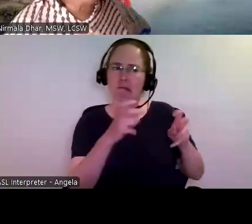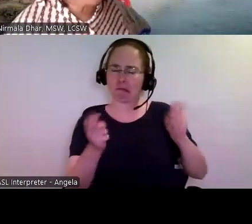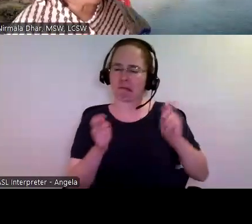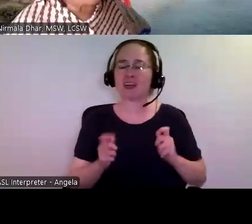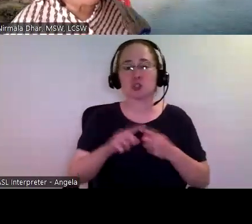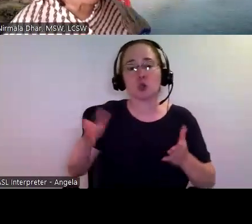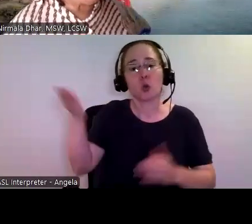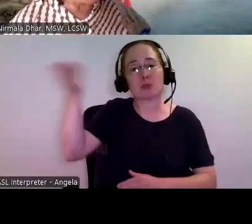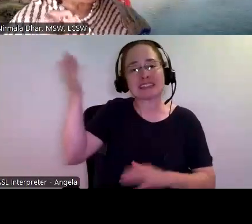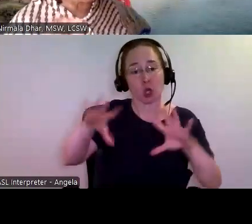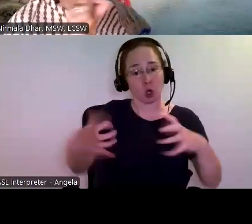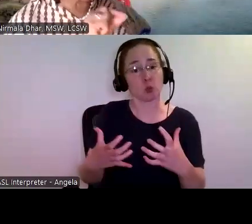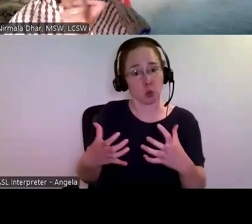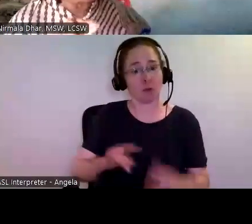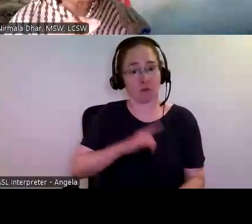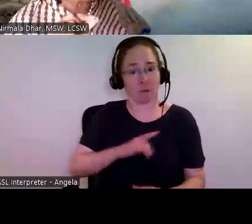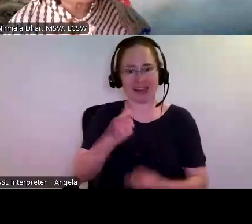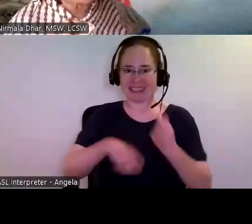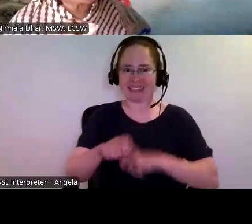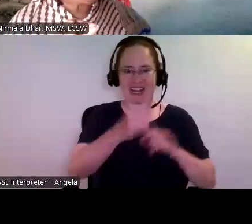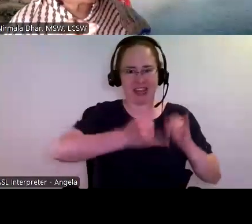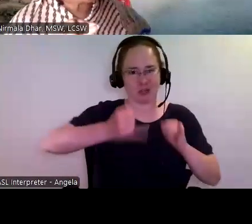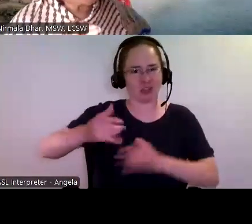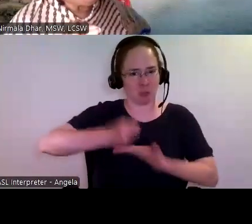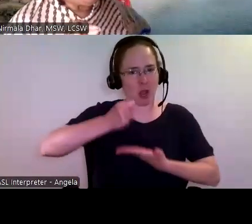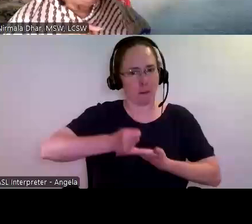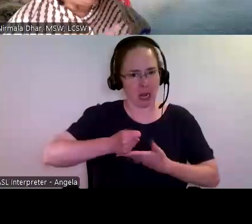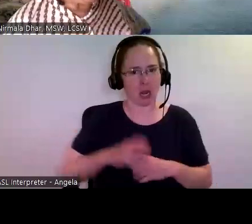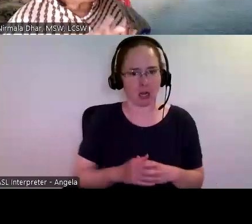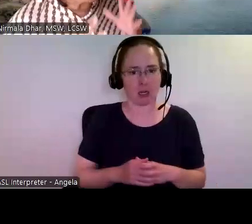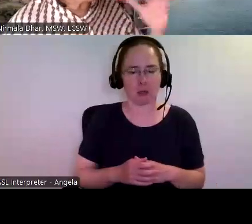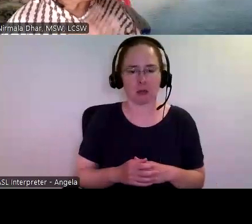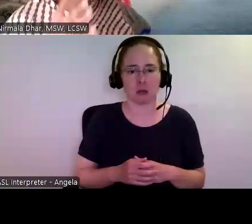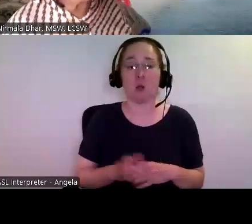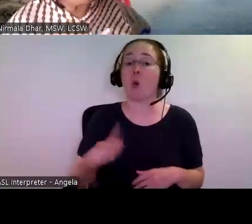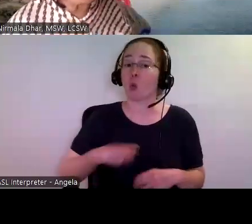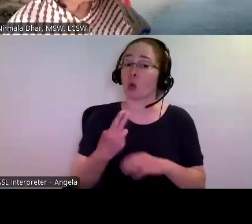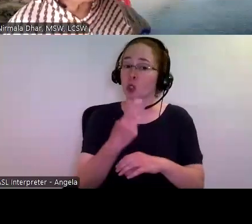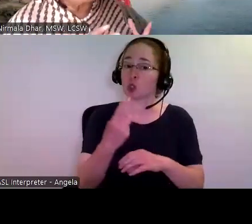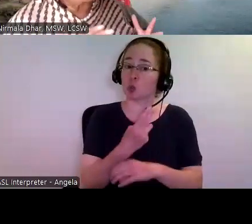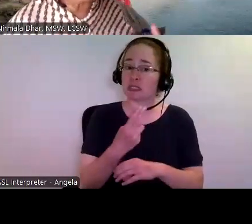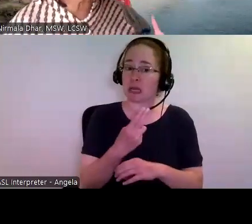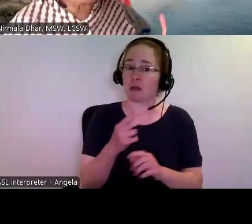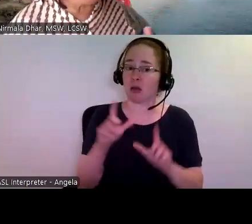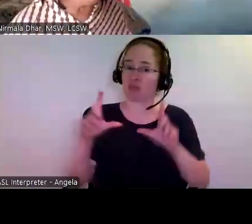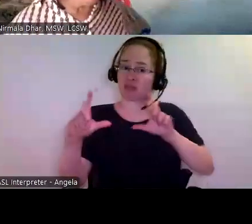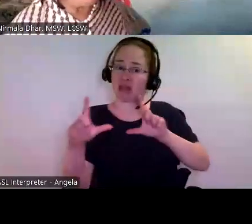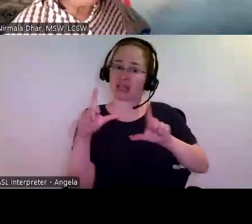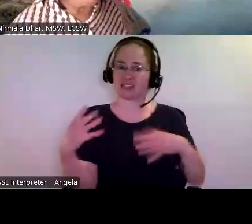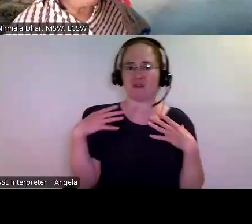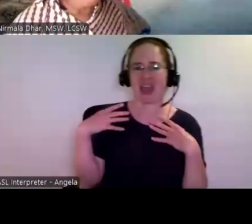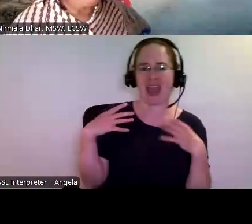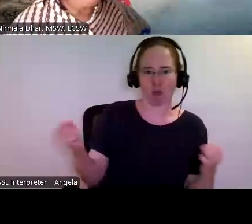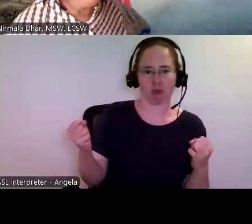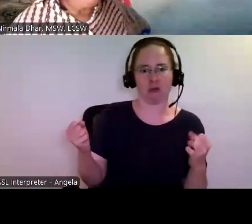a group format as opposed to individual therapy. And we are using the lens of health and wellness